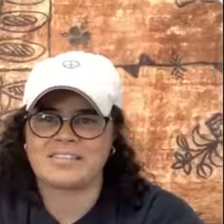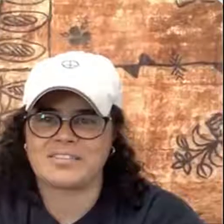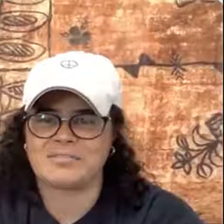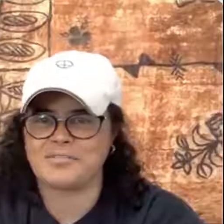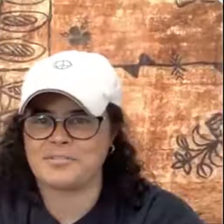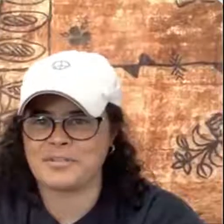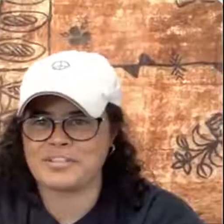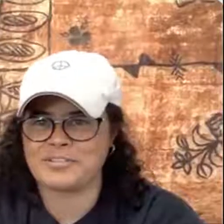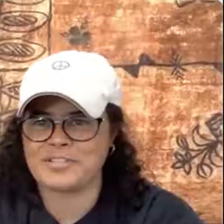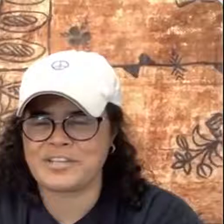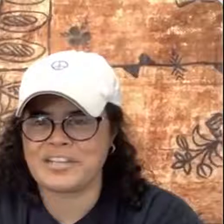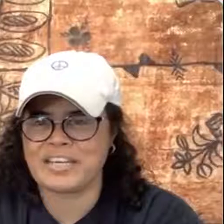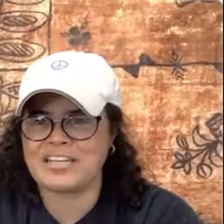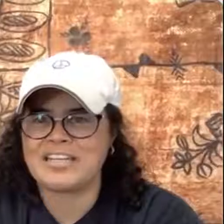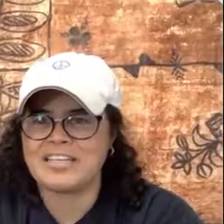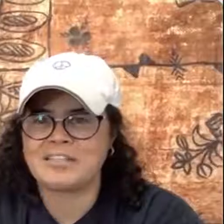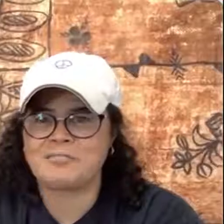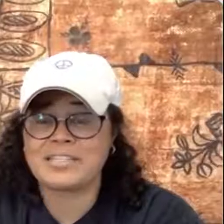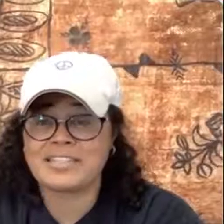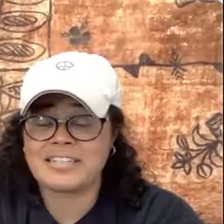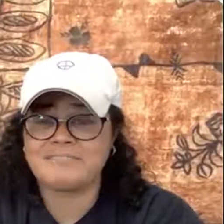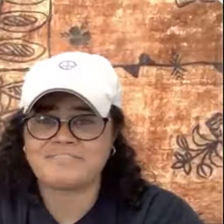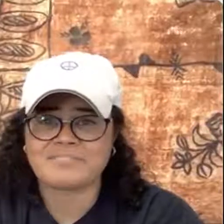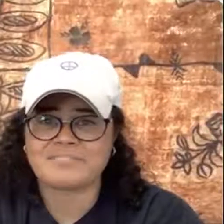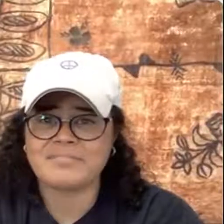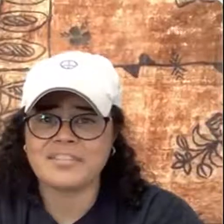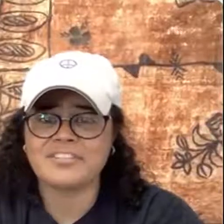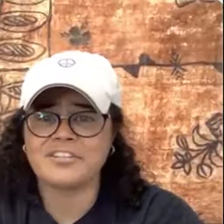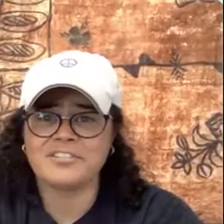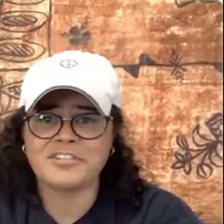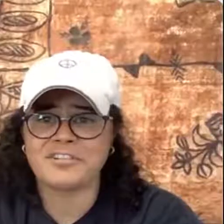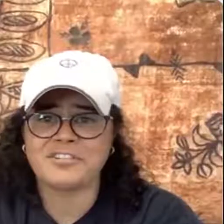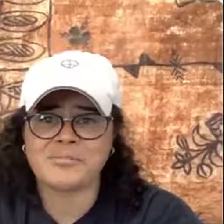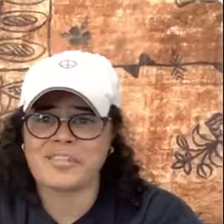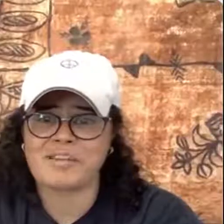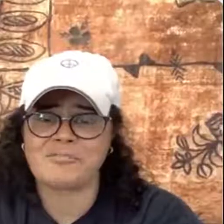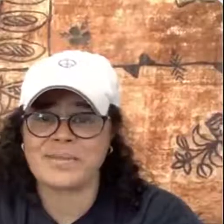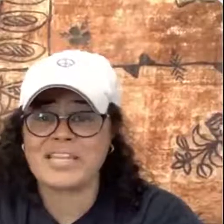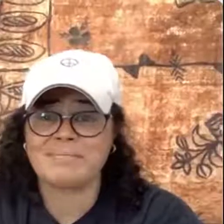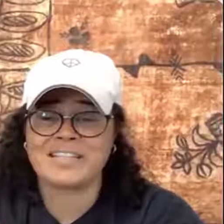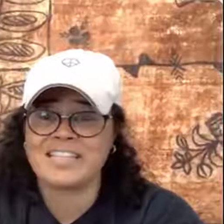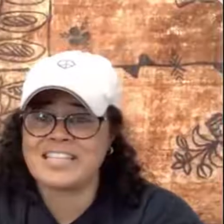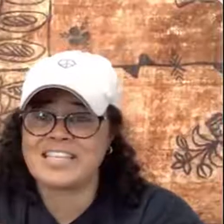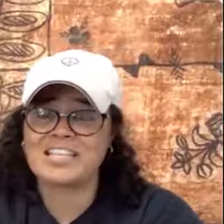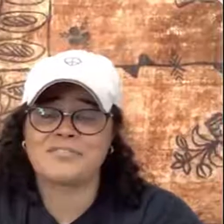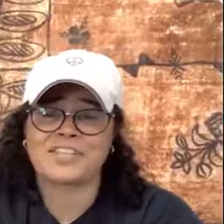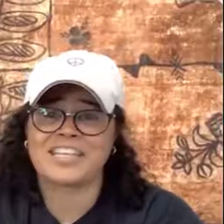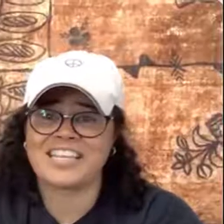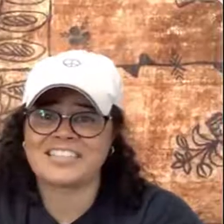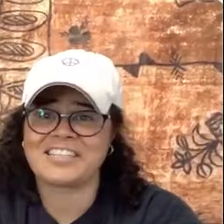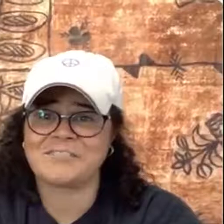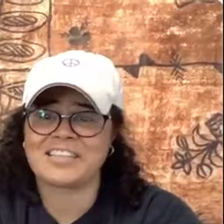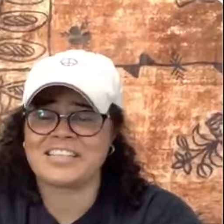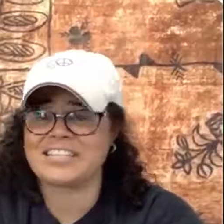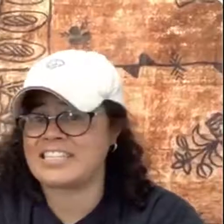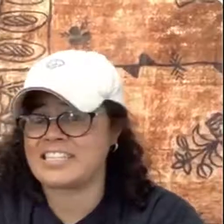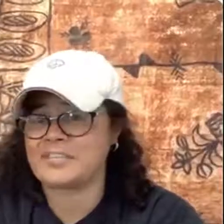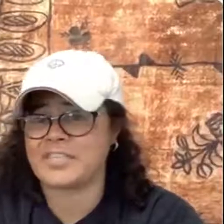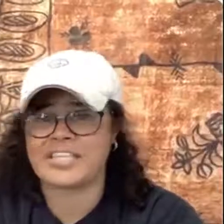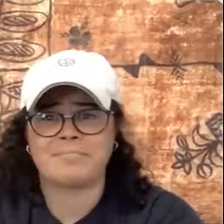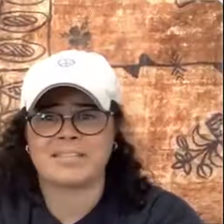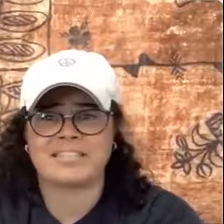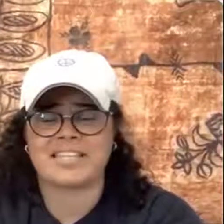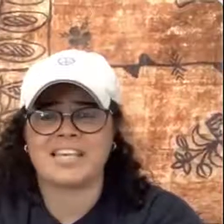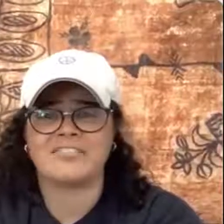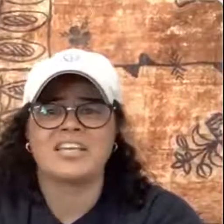back into the fall and also the winter. So who knows what that will be, but thank you for connecting with us. Thank